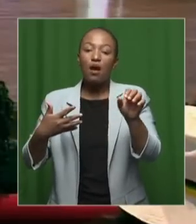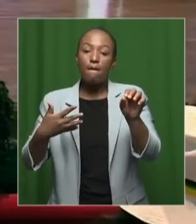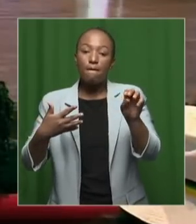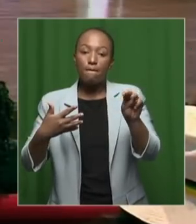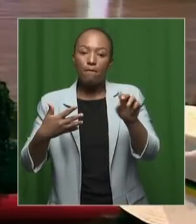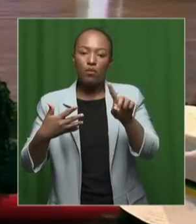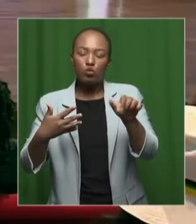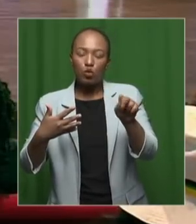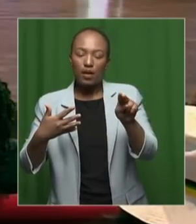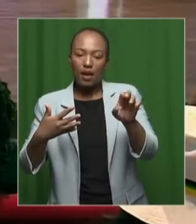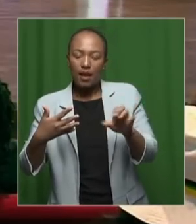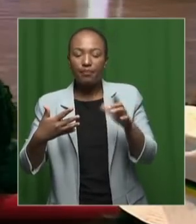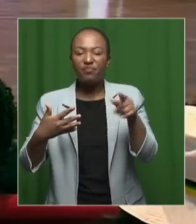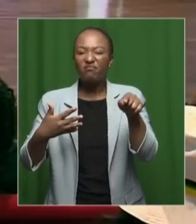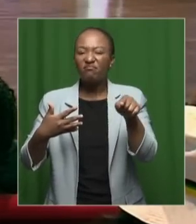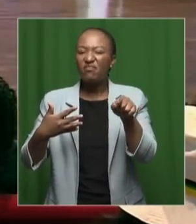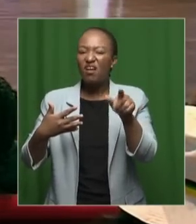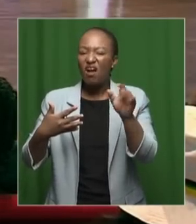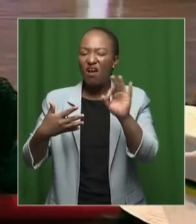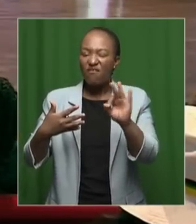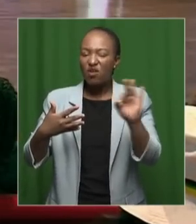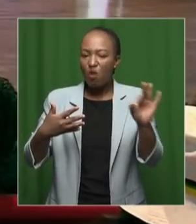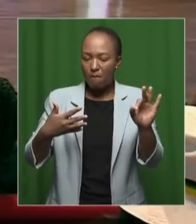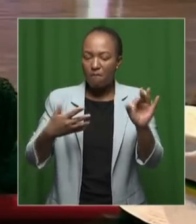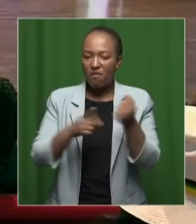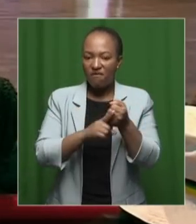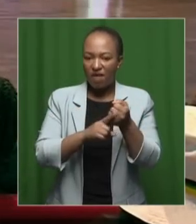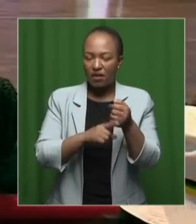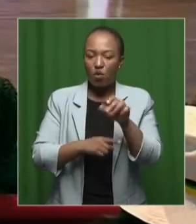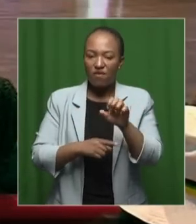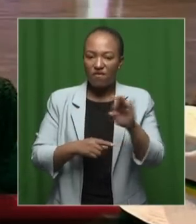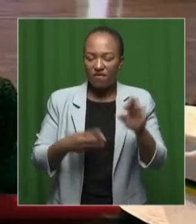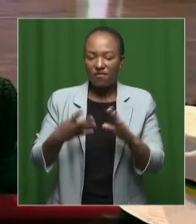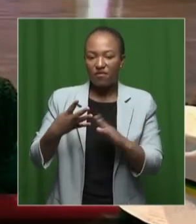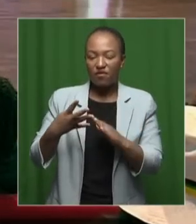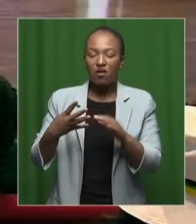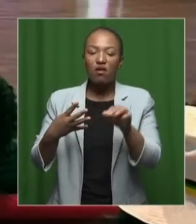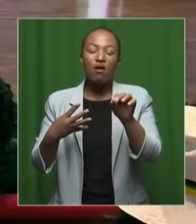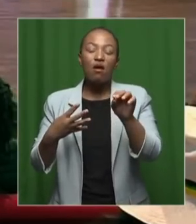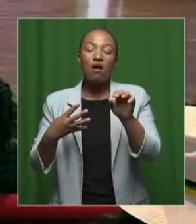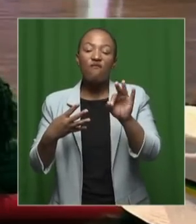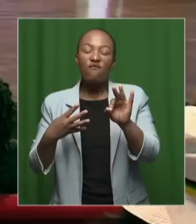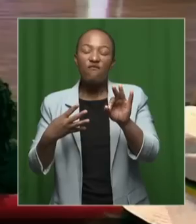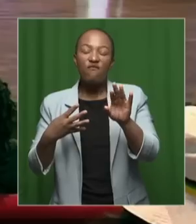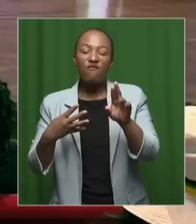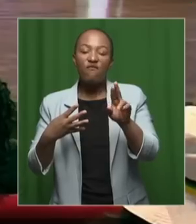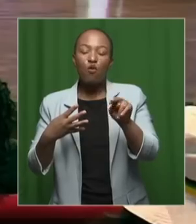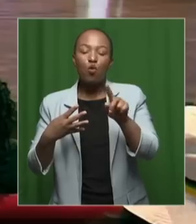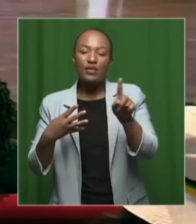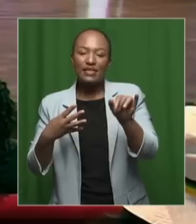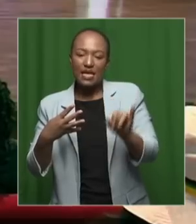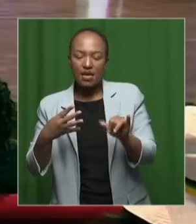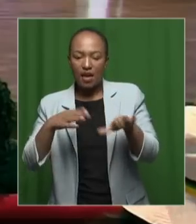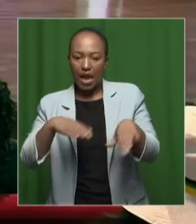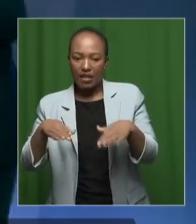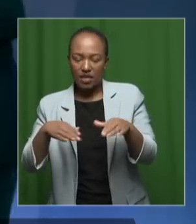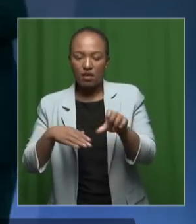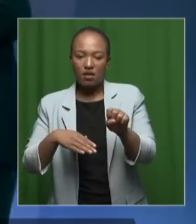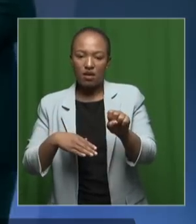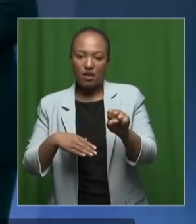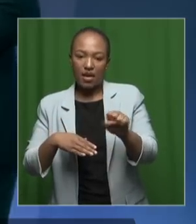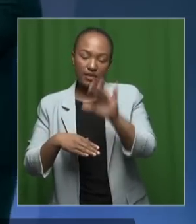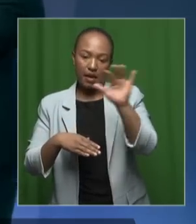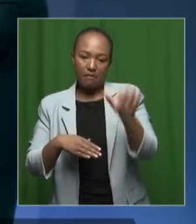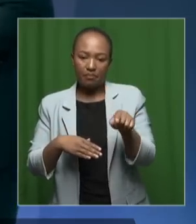Gayton McKenzie is here on behalf of the Patriotic Alliance. And Funzi Ngobeni is our representative for ActionSA this evening. So the